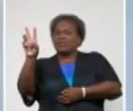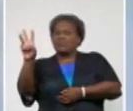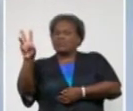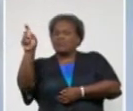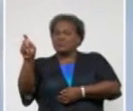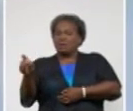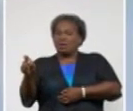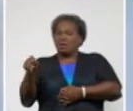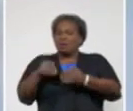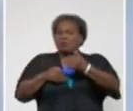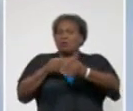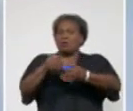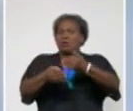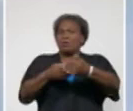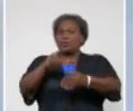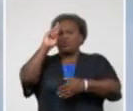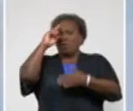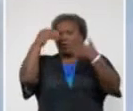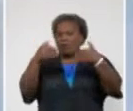623, or